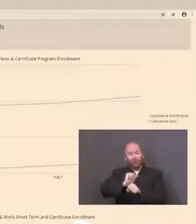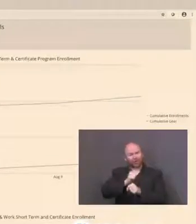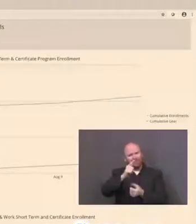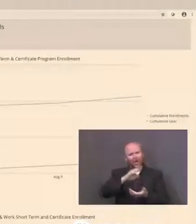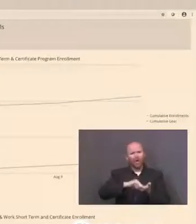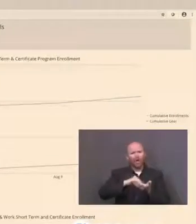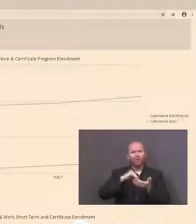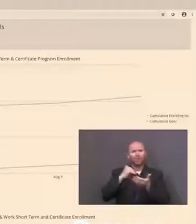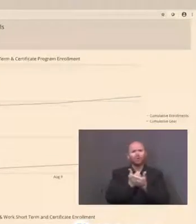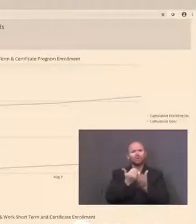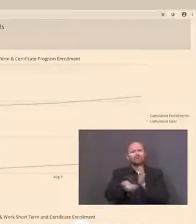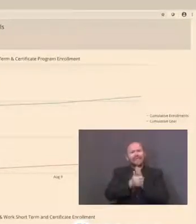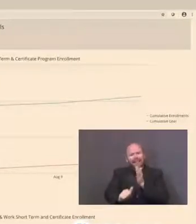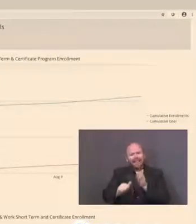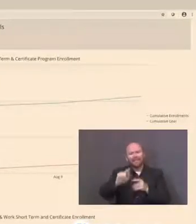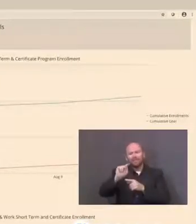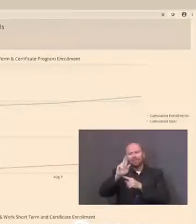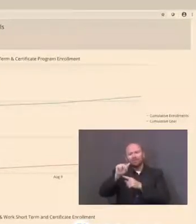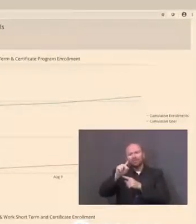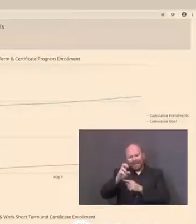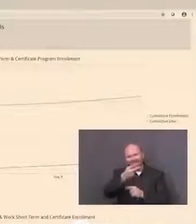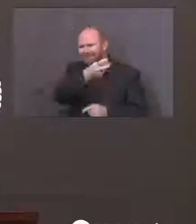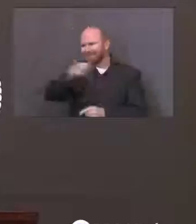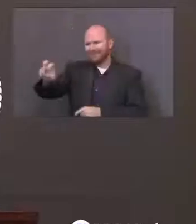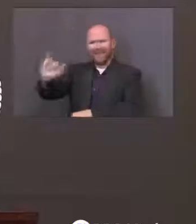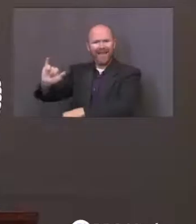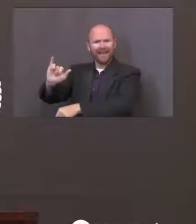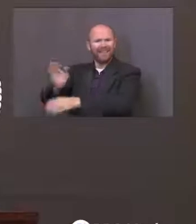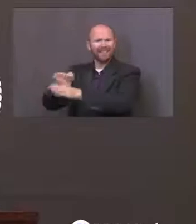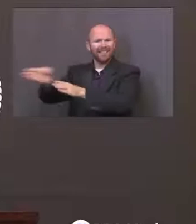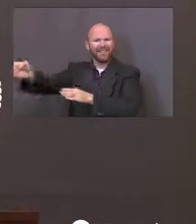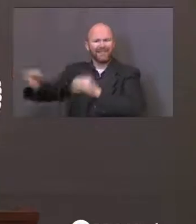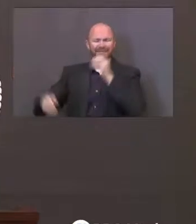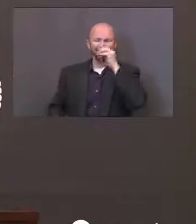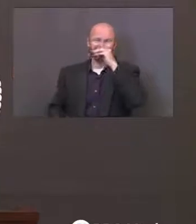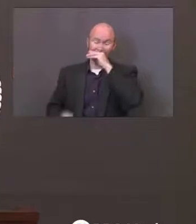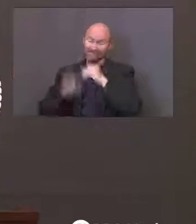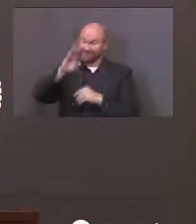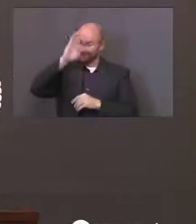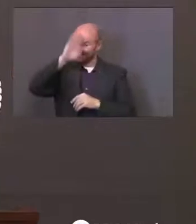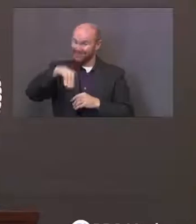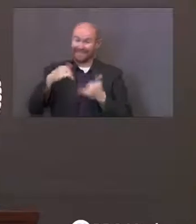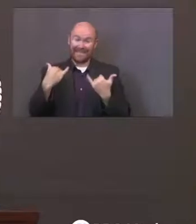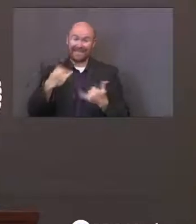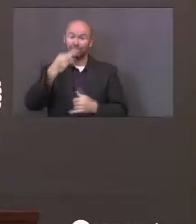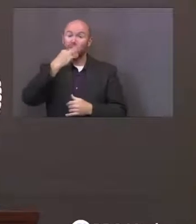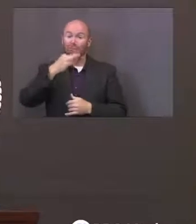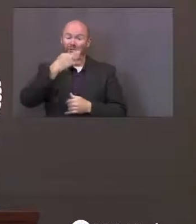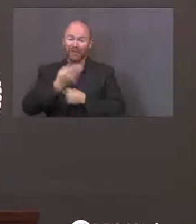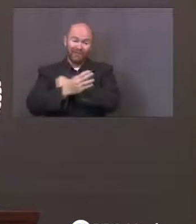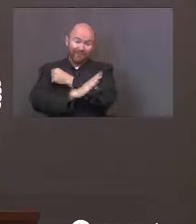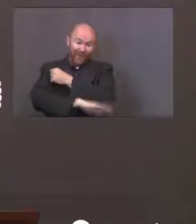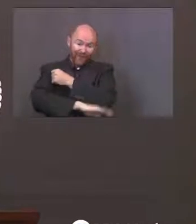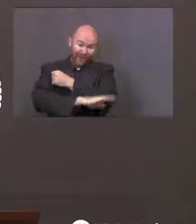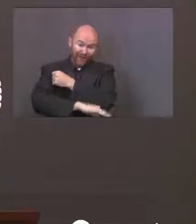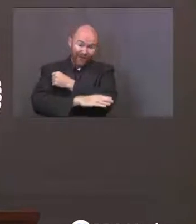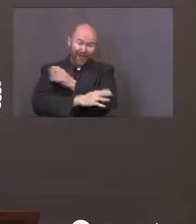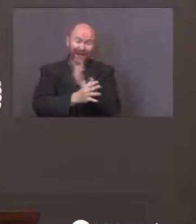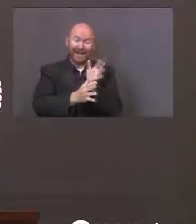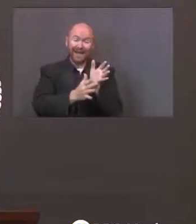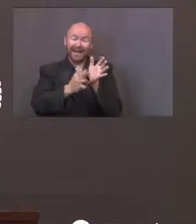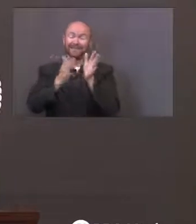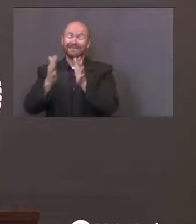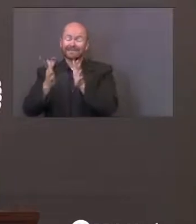conclude by ending where the governor started, mentioning that we are heading into the fall and winter months. We do know that there